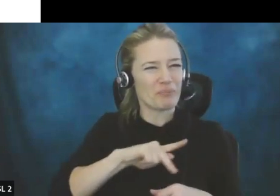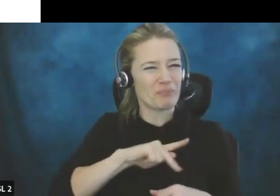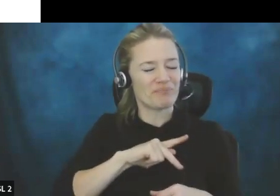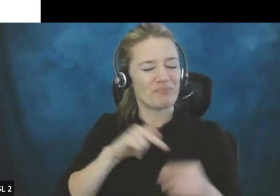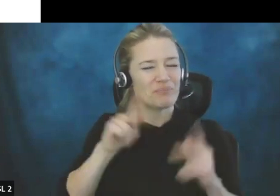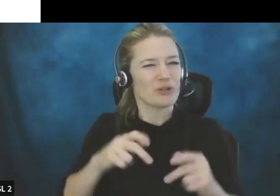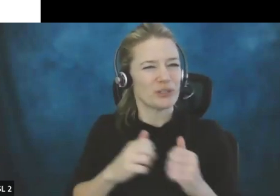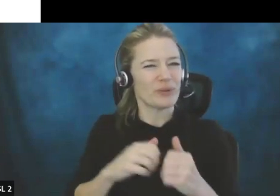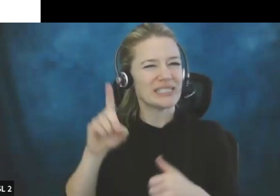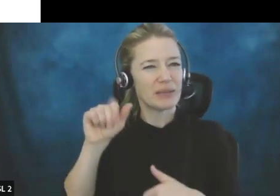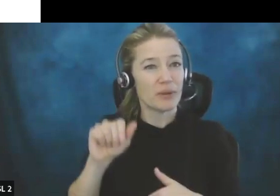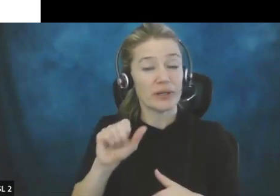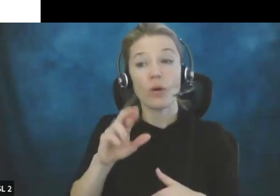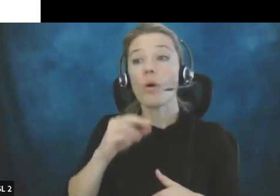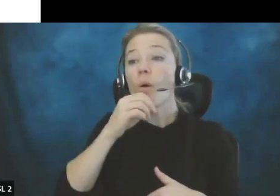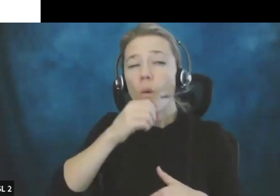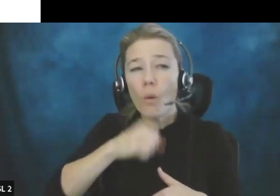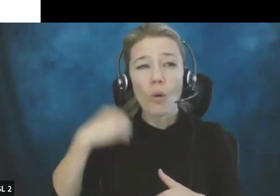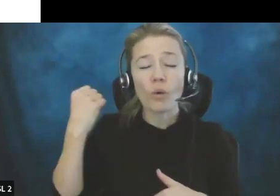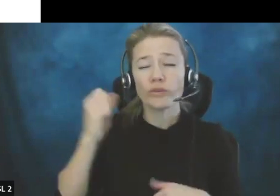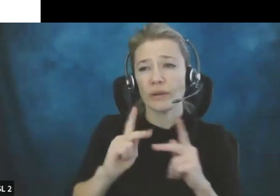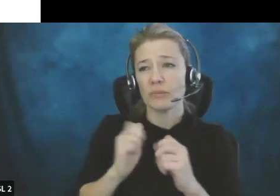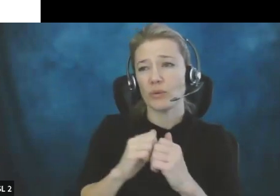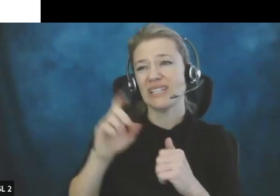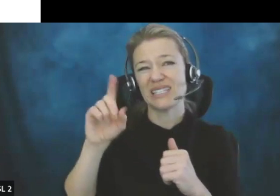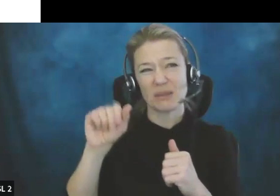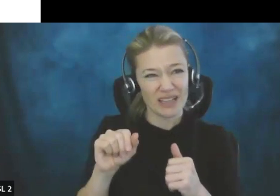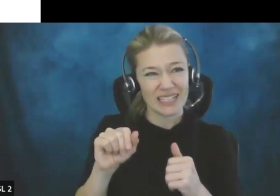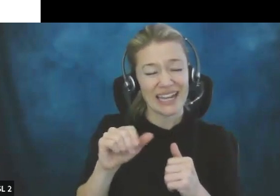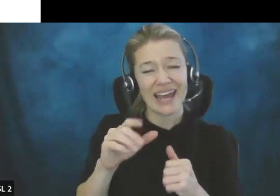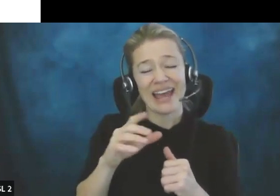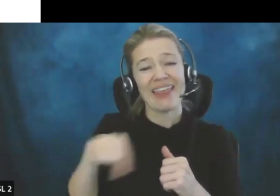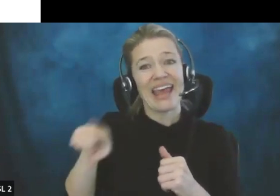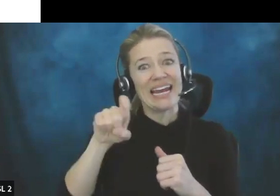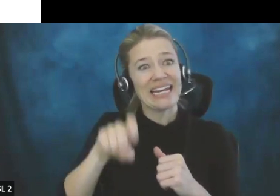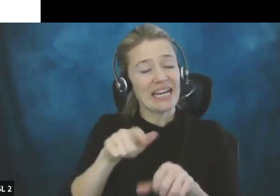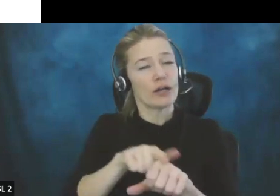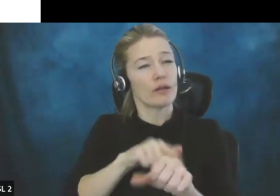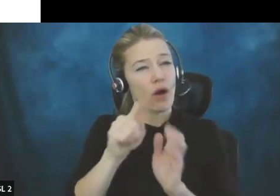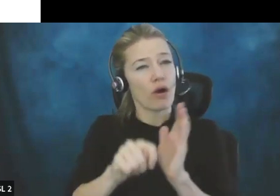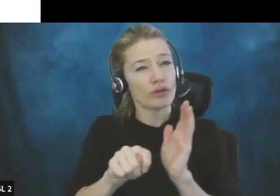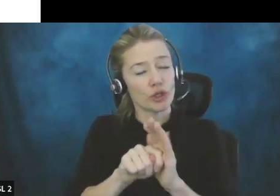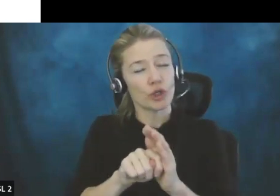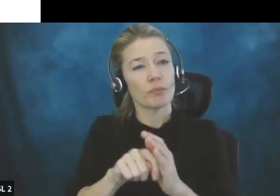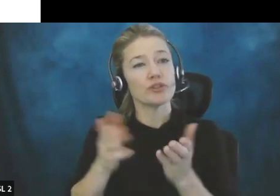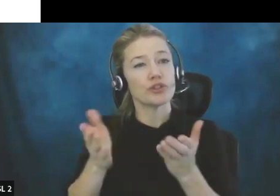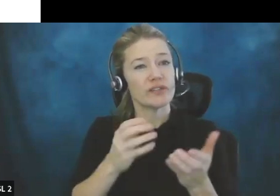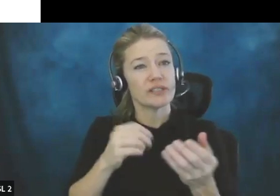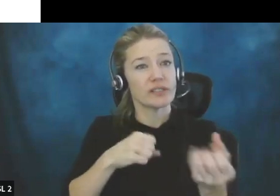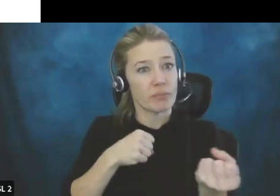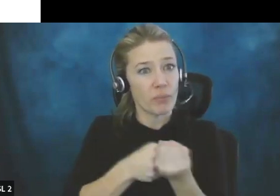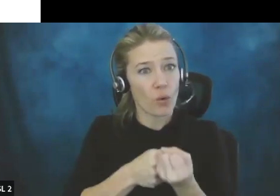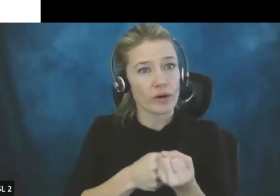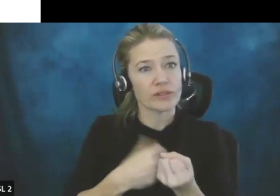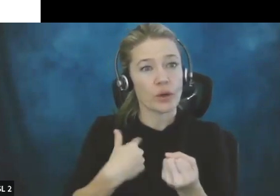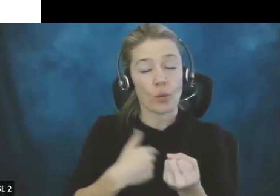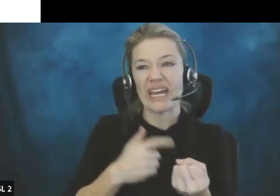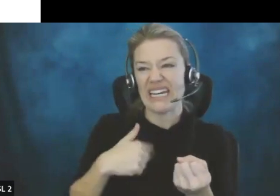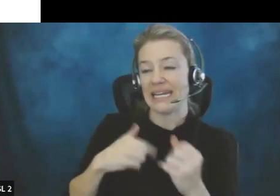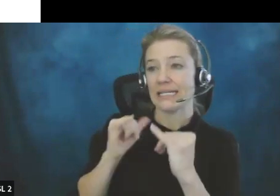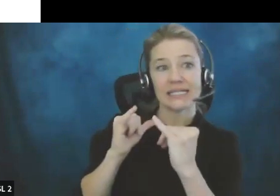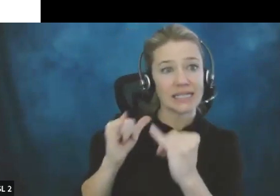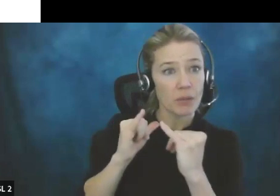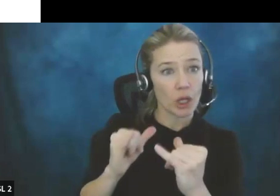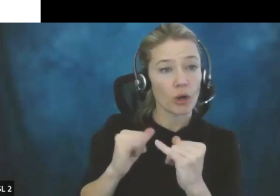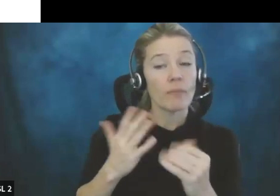an older adult yet, and older individuals who might be aging into disability, needing those long-term services and supports, we